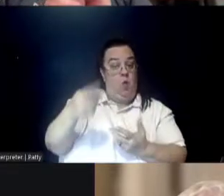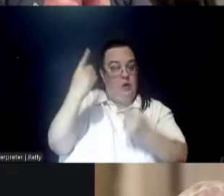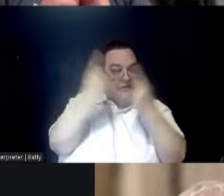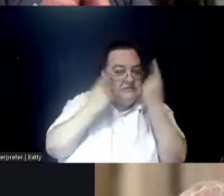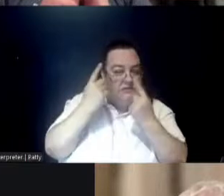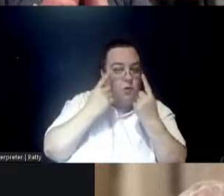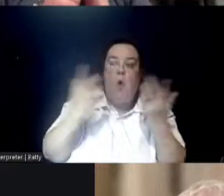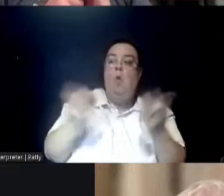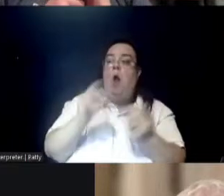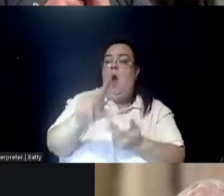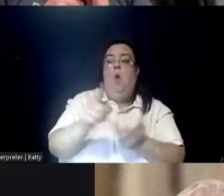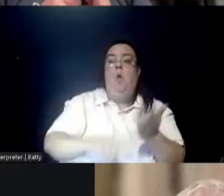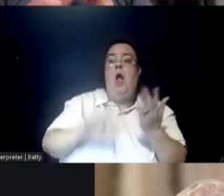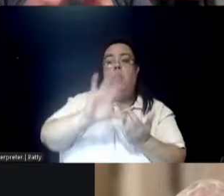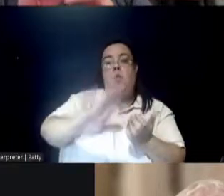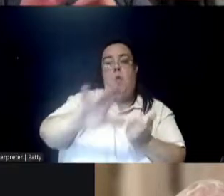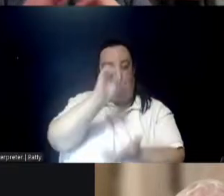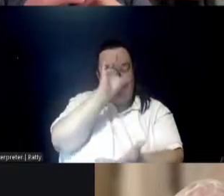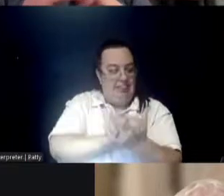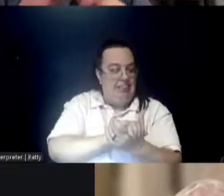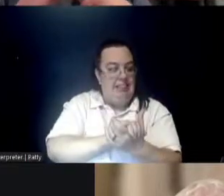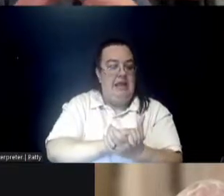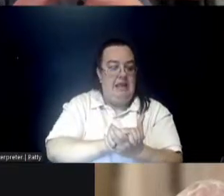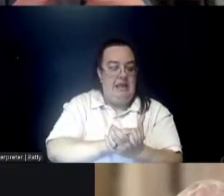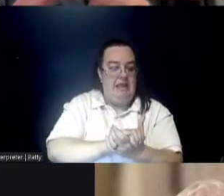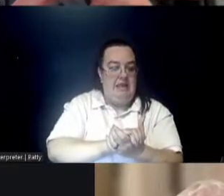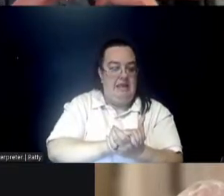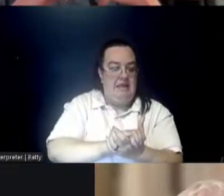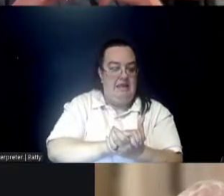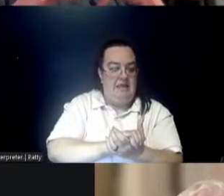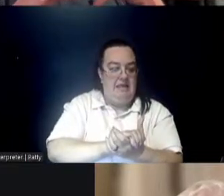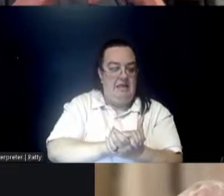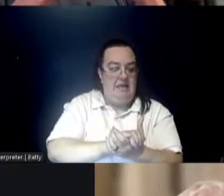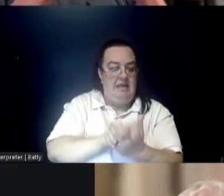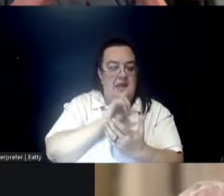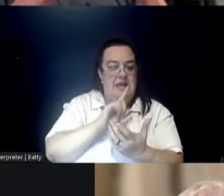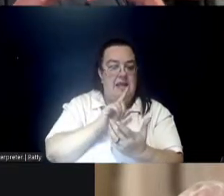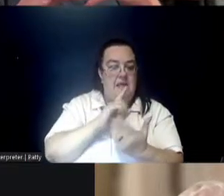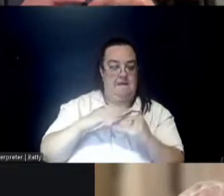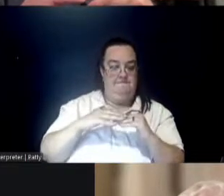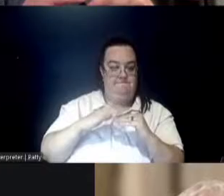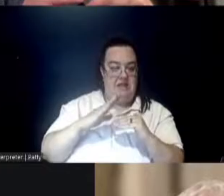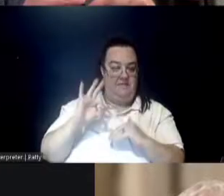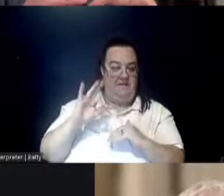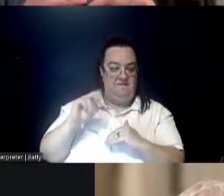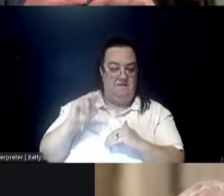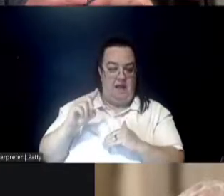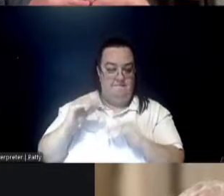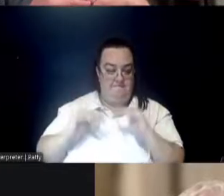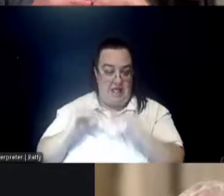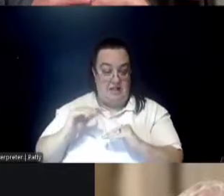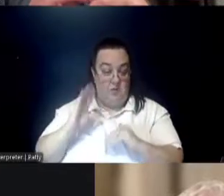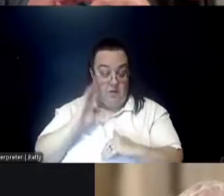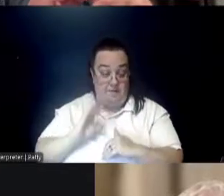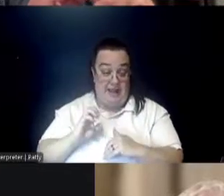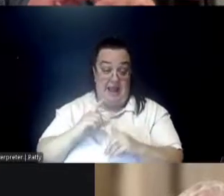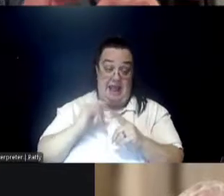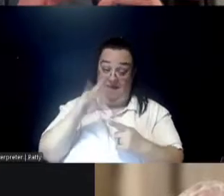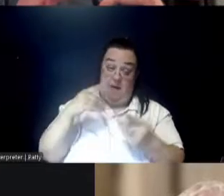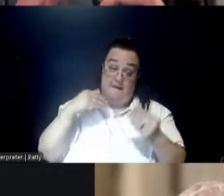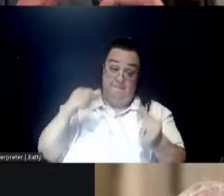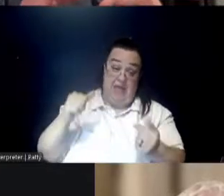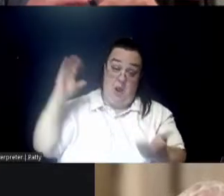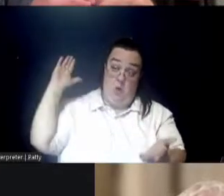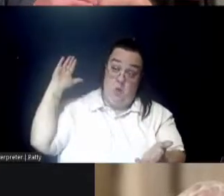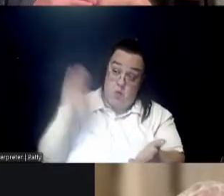you believe the minimum fund balance is. And then again, if you're gonna spend all the way down to that this